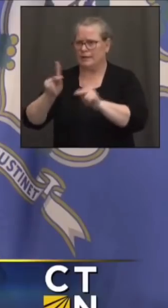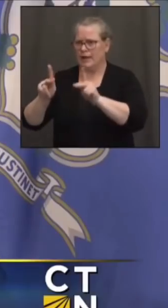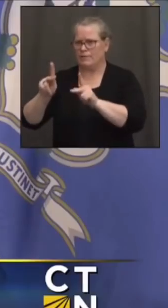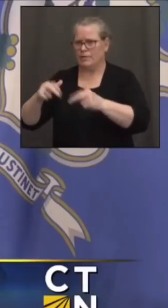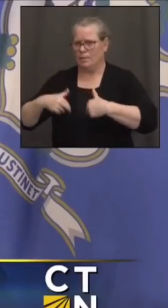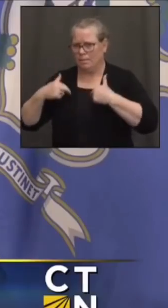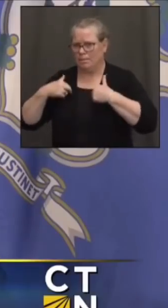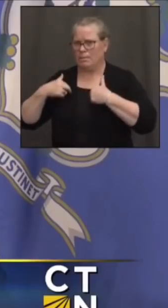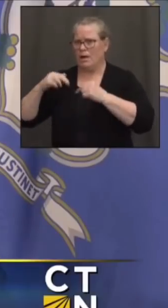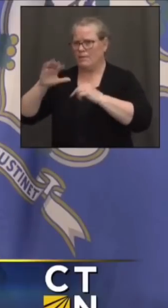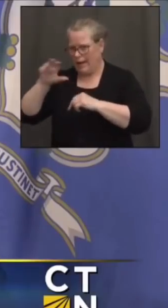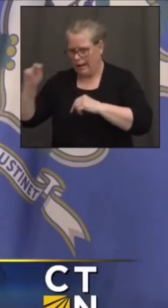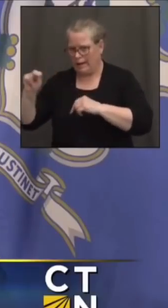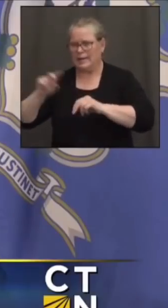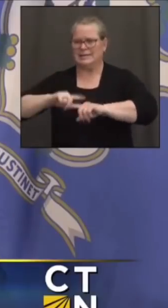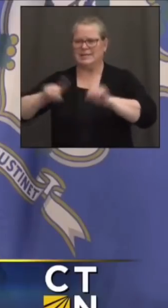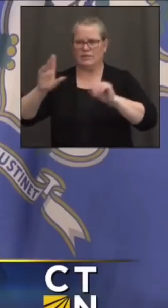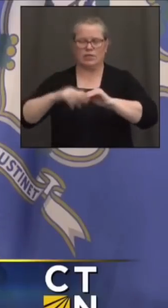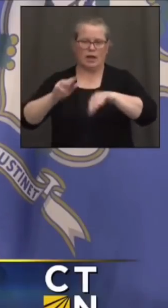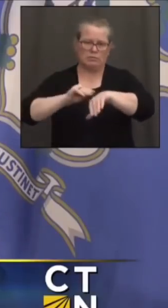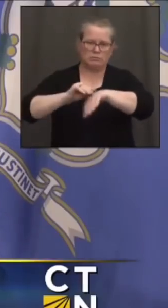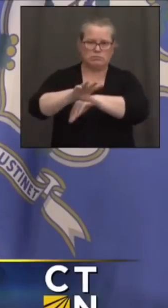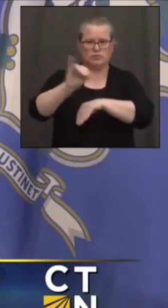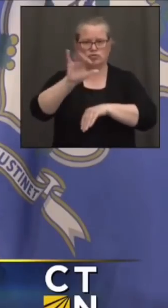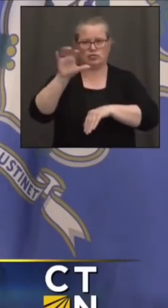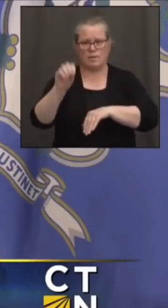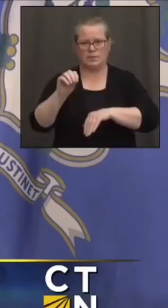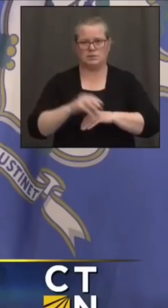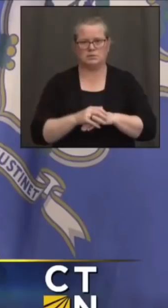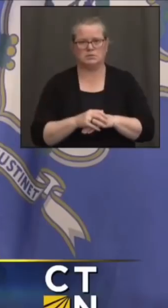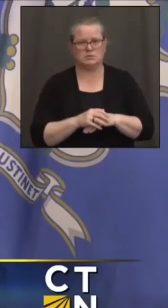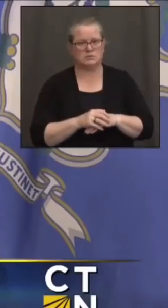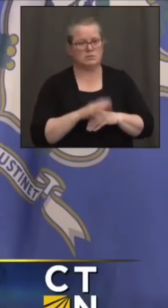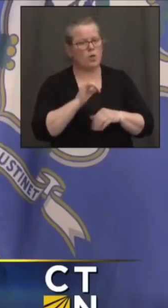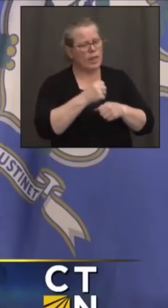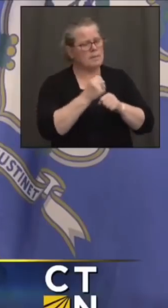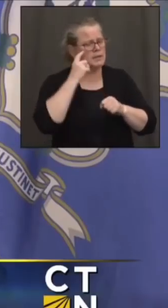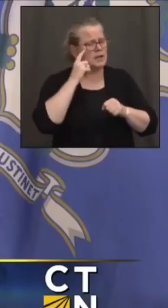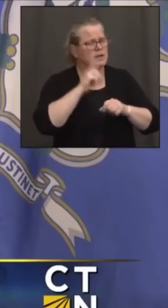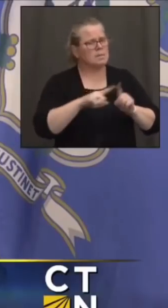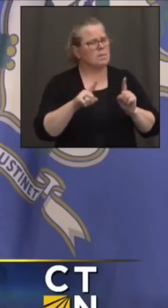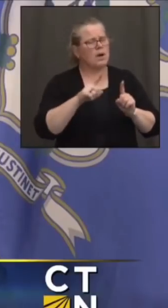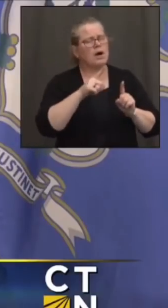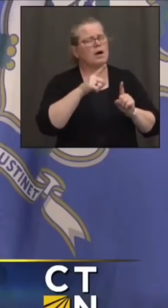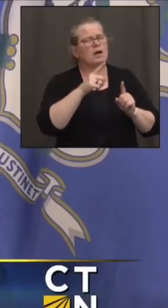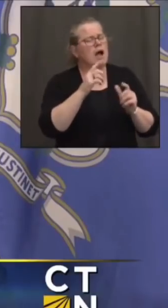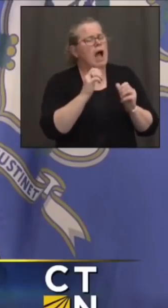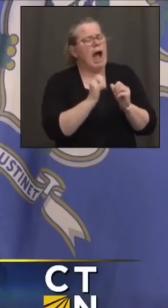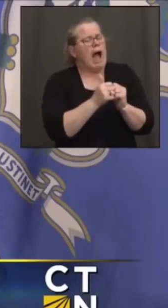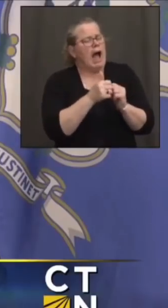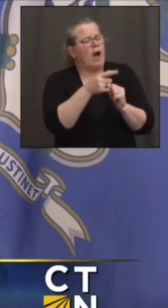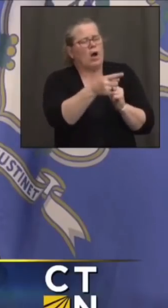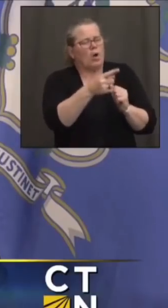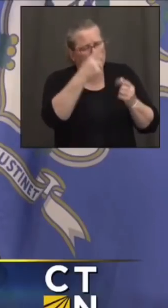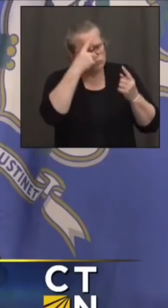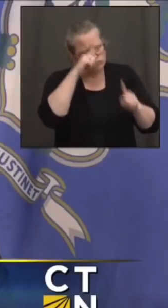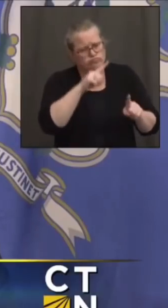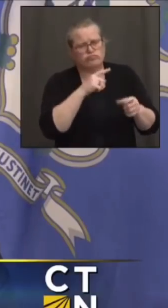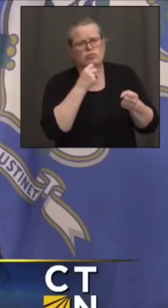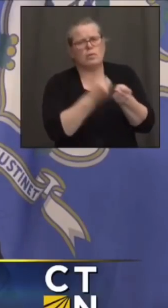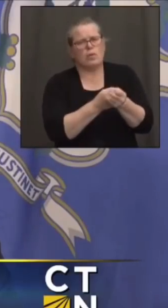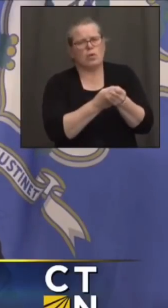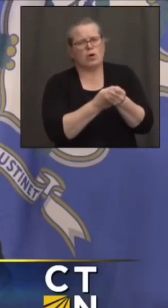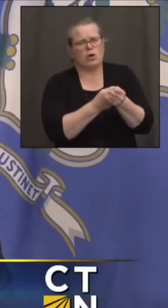Okay, so that makes sense. What would it take for you to support it? I'm assuming, some combination of the factors you just